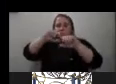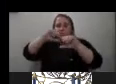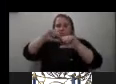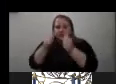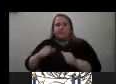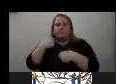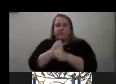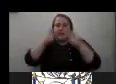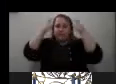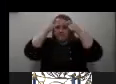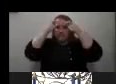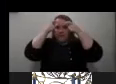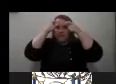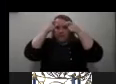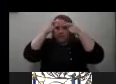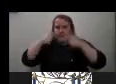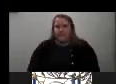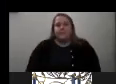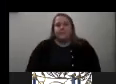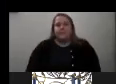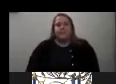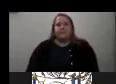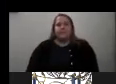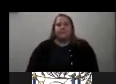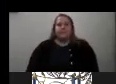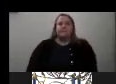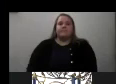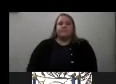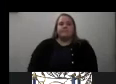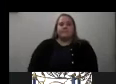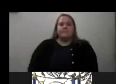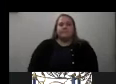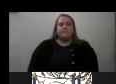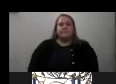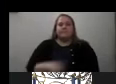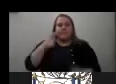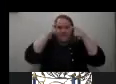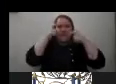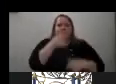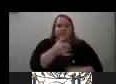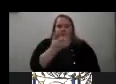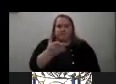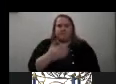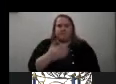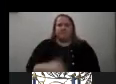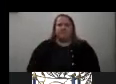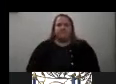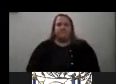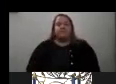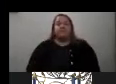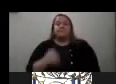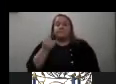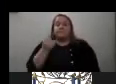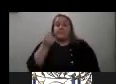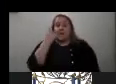tiara. And let's get to the tiara picture there. Yes, the tiara. There's a close up. Now the